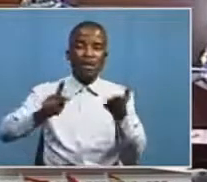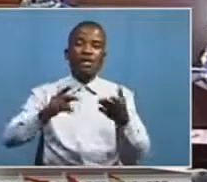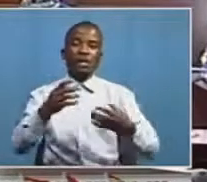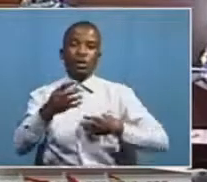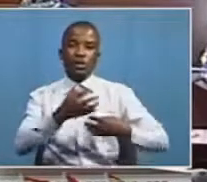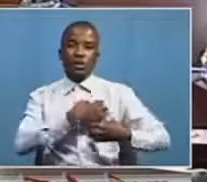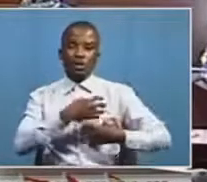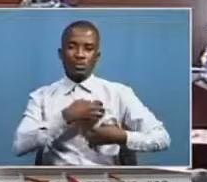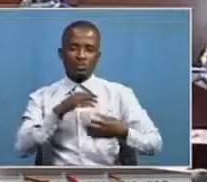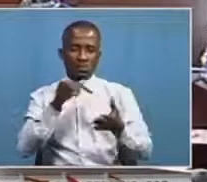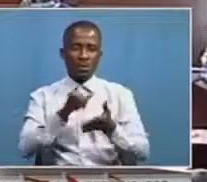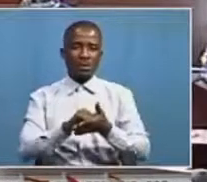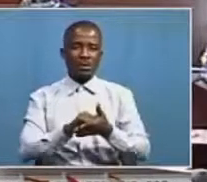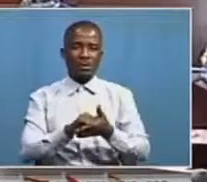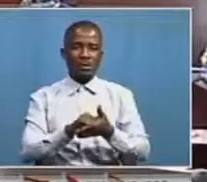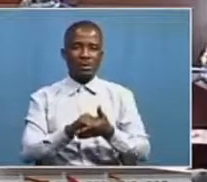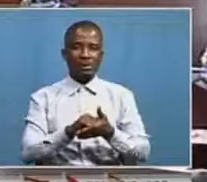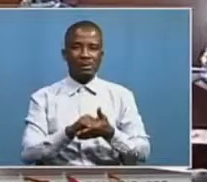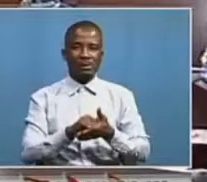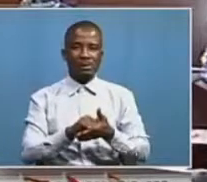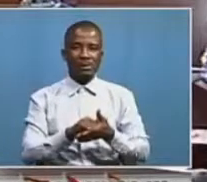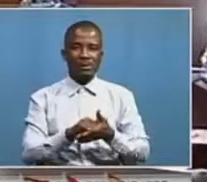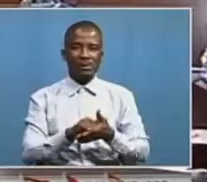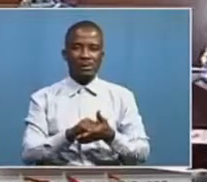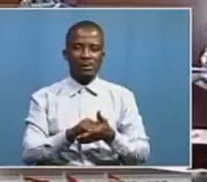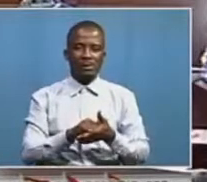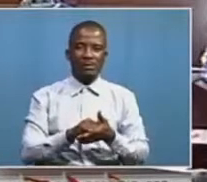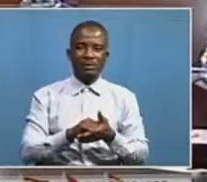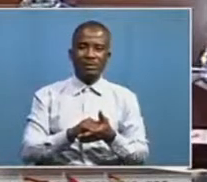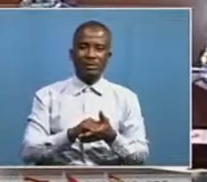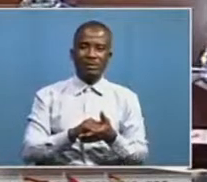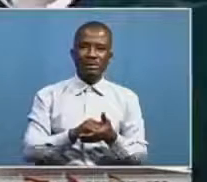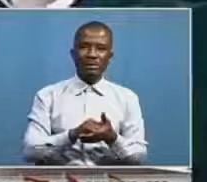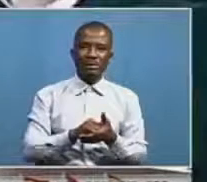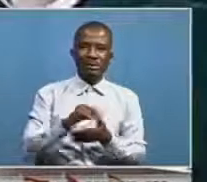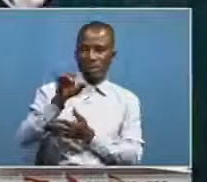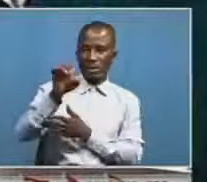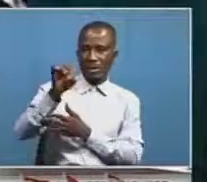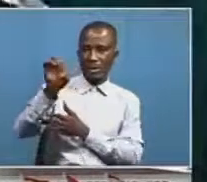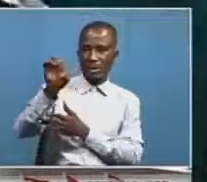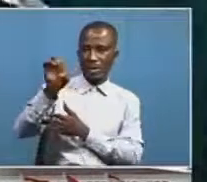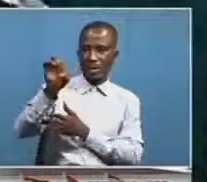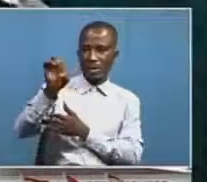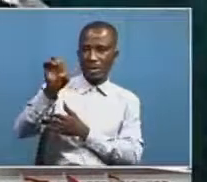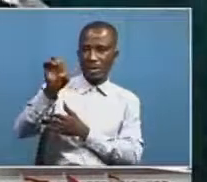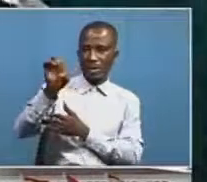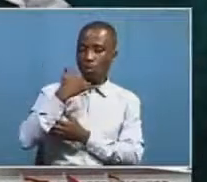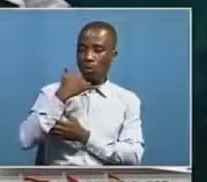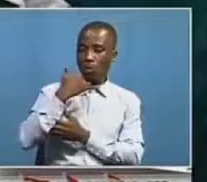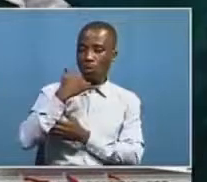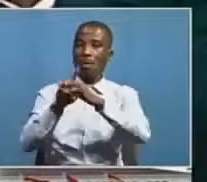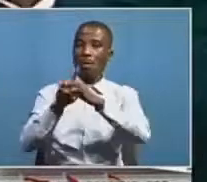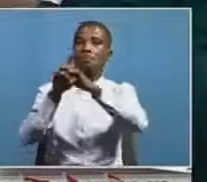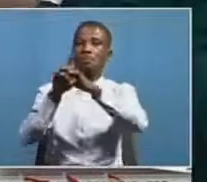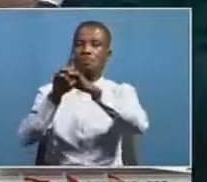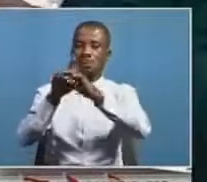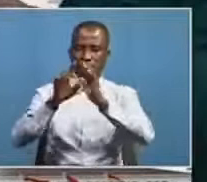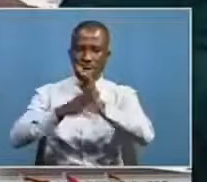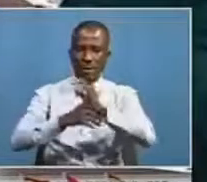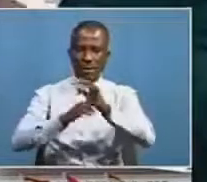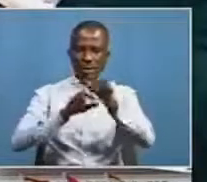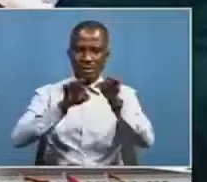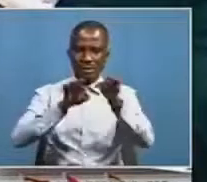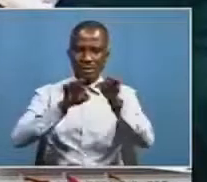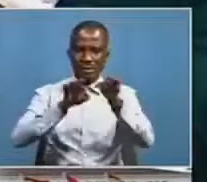in paragraph 6 of the petition that the first alleged error arose because of a misdescription of the